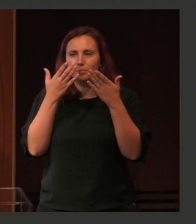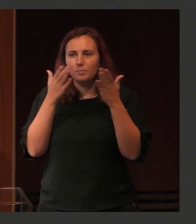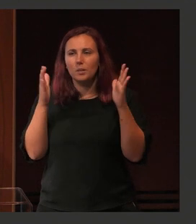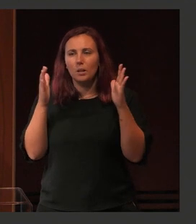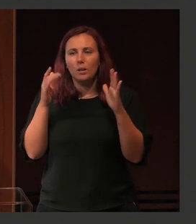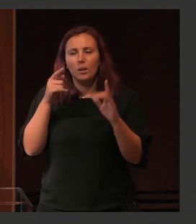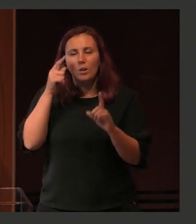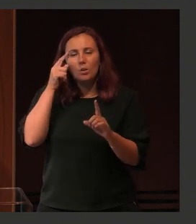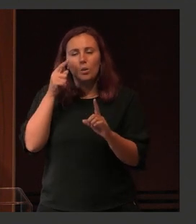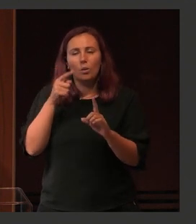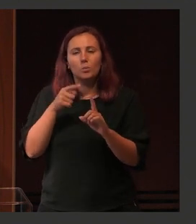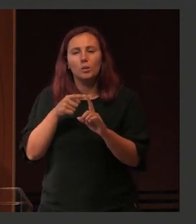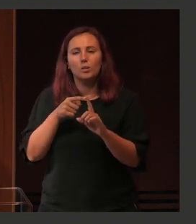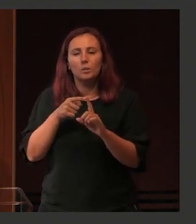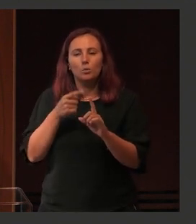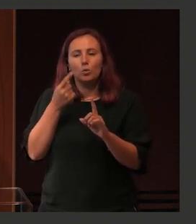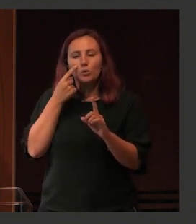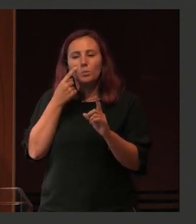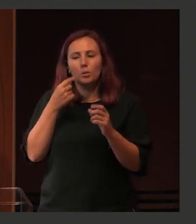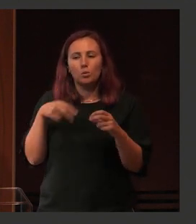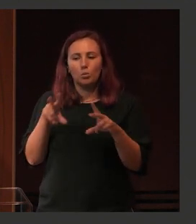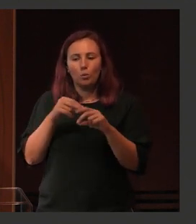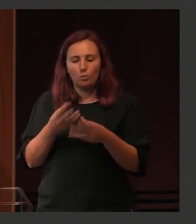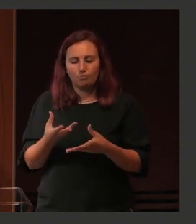be curious again. So